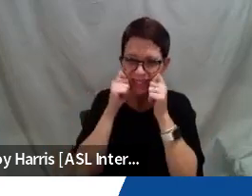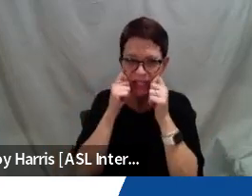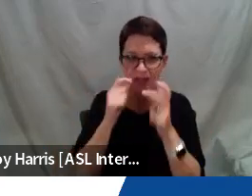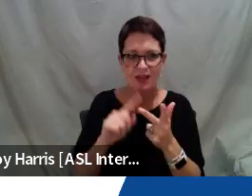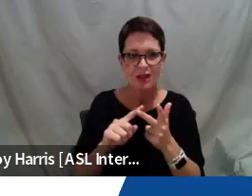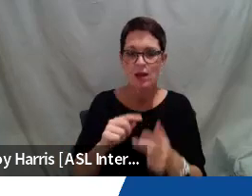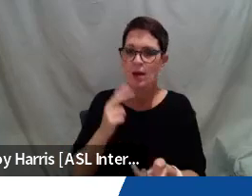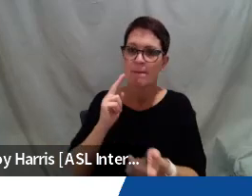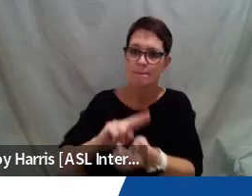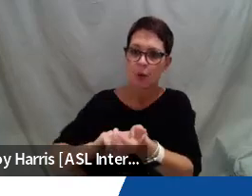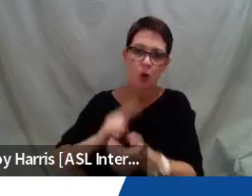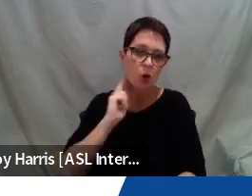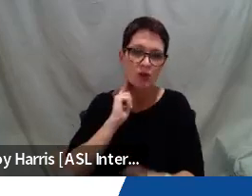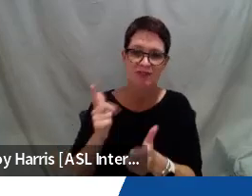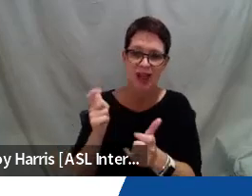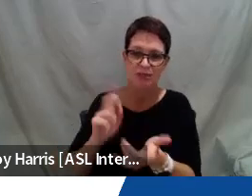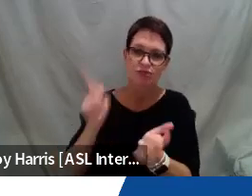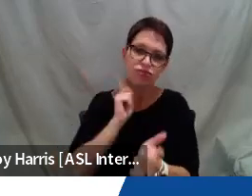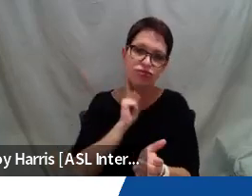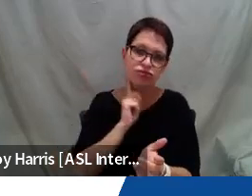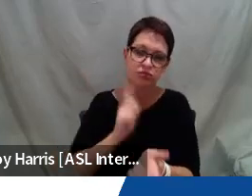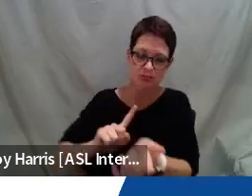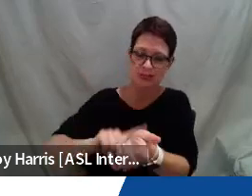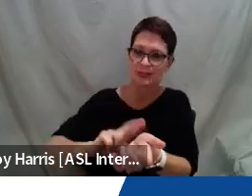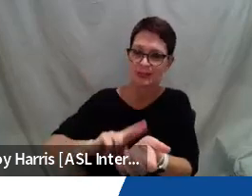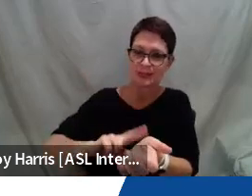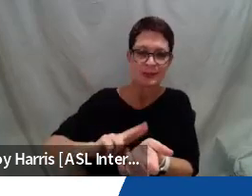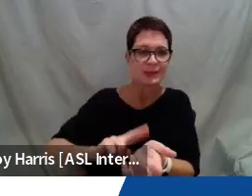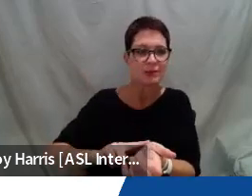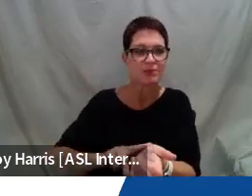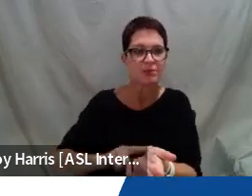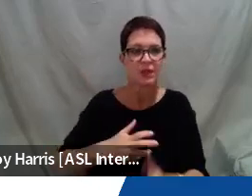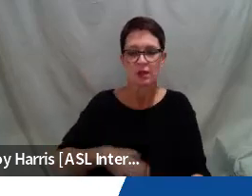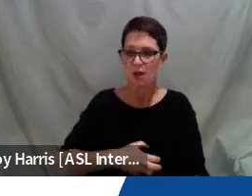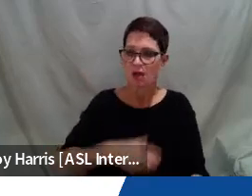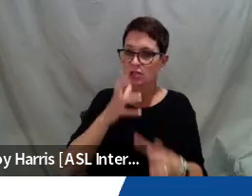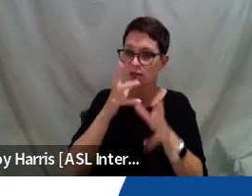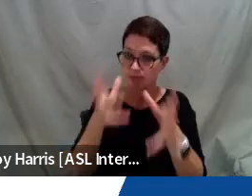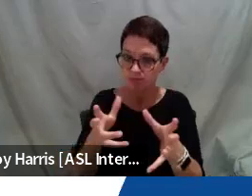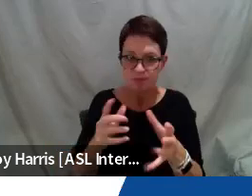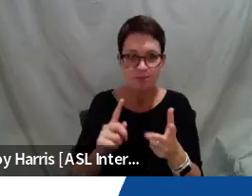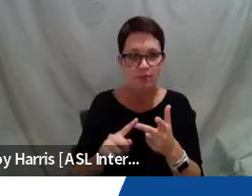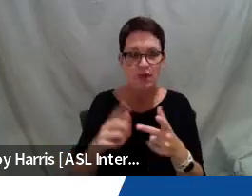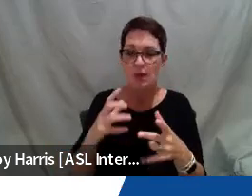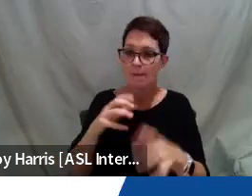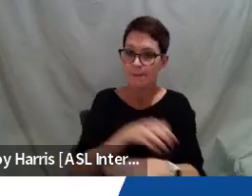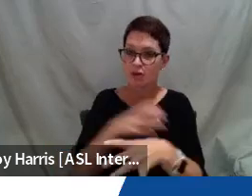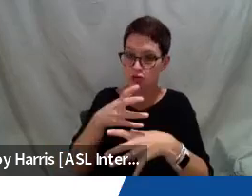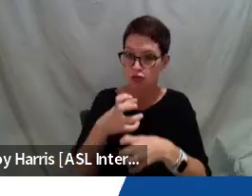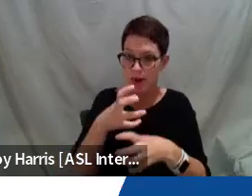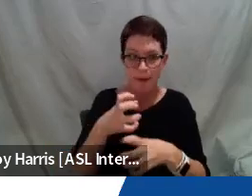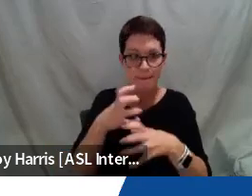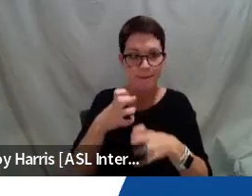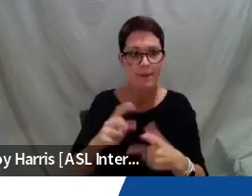pulses, nausea or vomiting, those muscle cramps I just mentioned, tiredness or